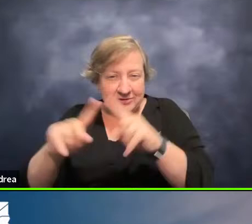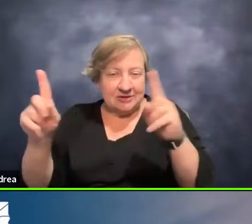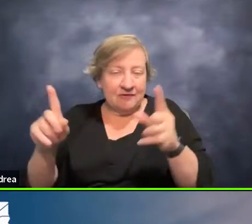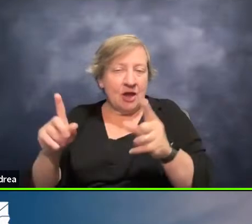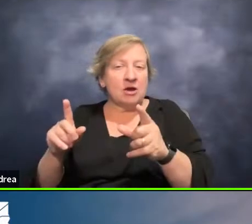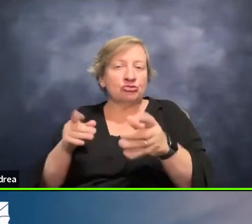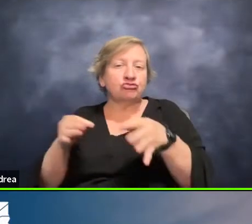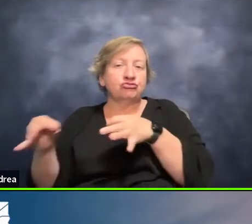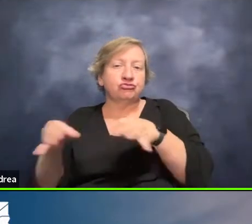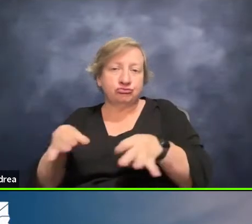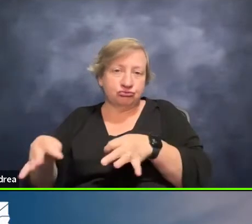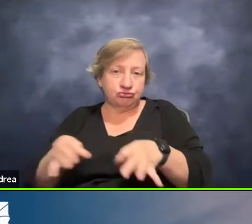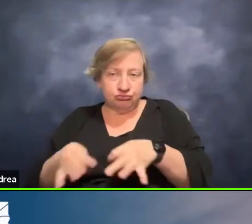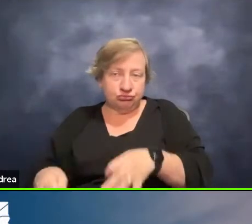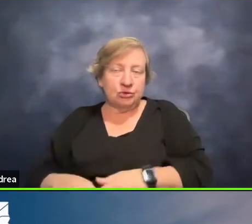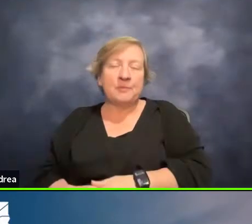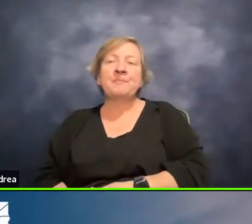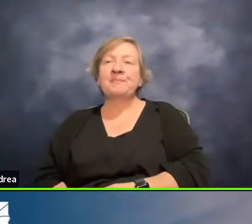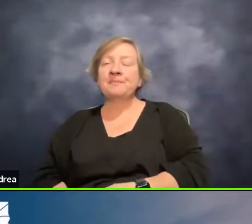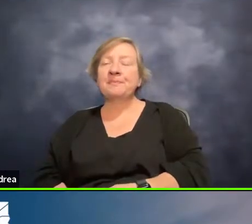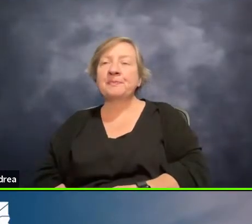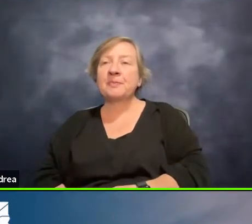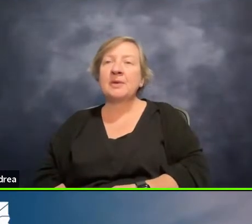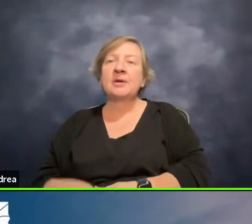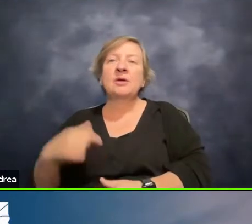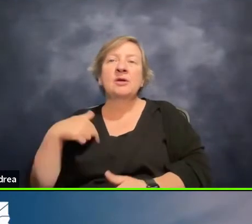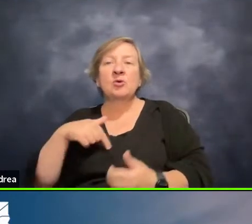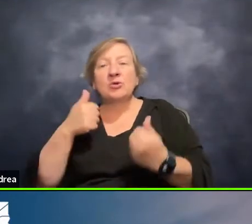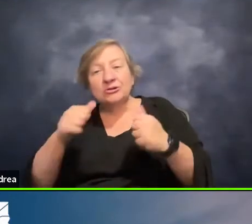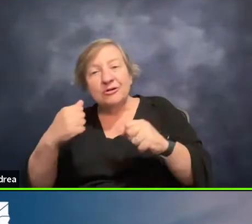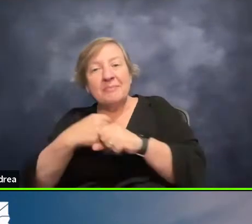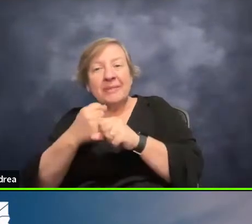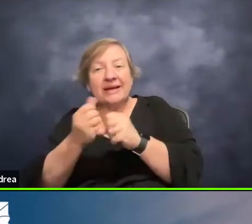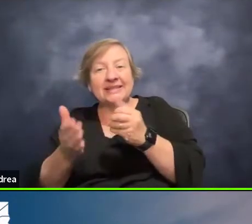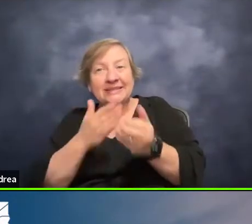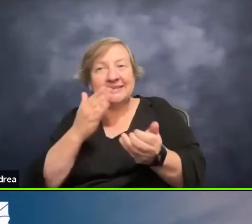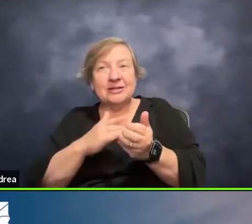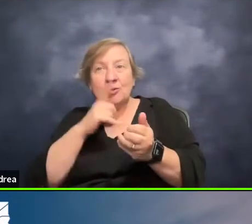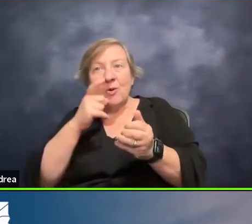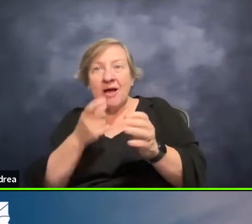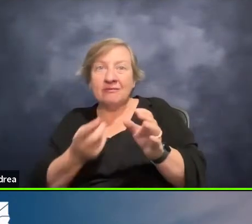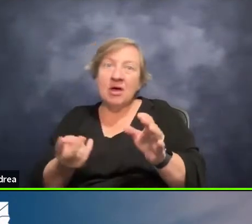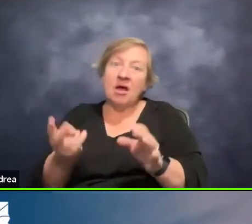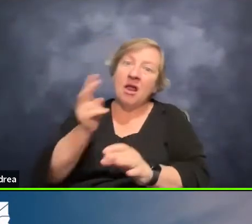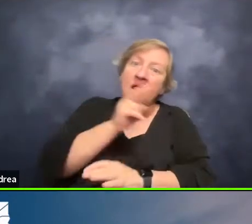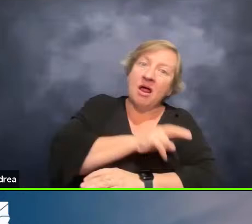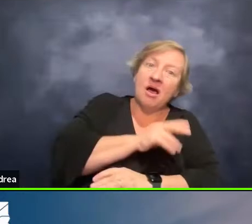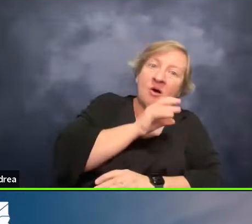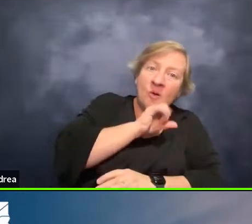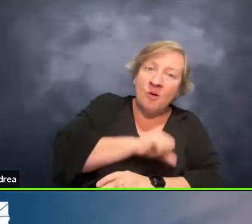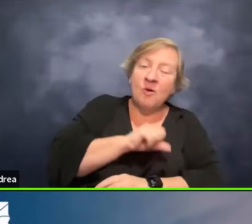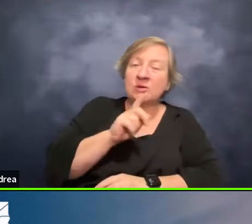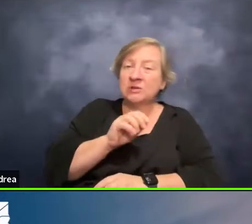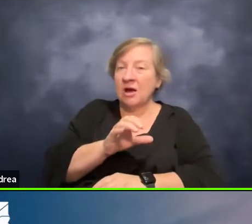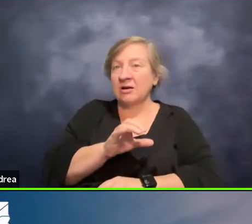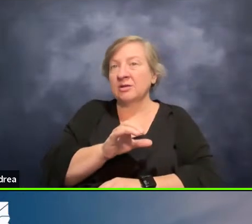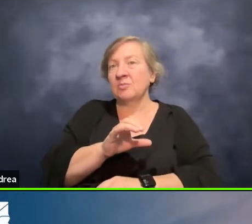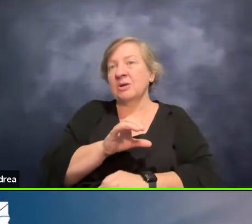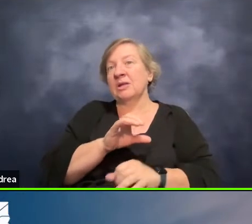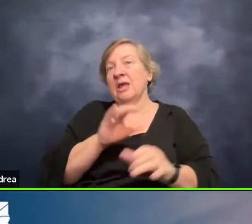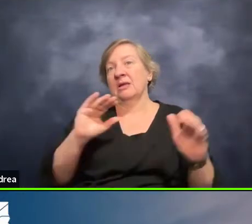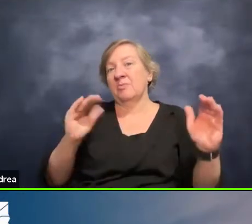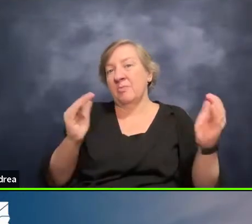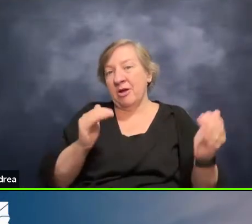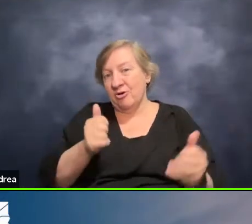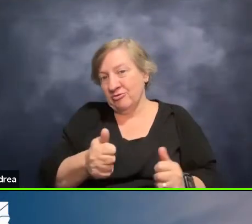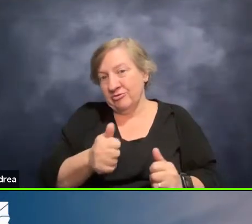so we are trying to make it easy so you don't have to go back to the old document and do that